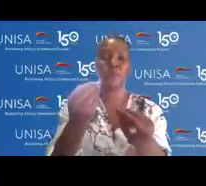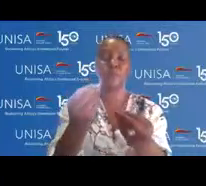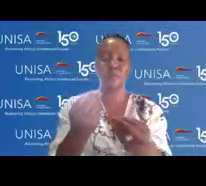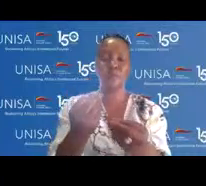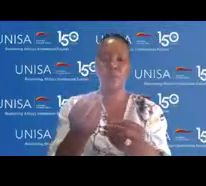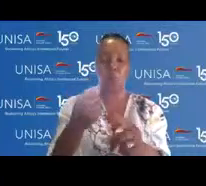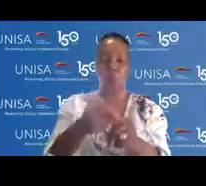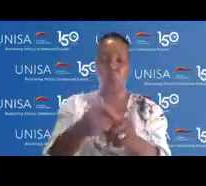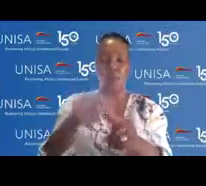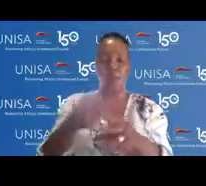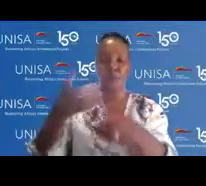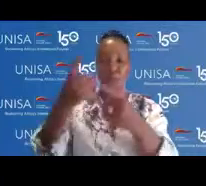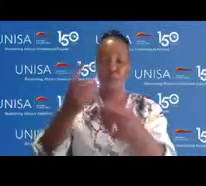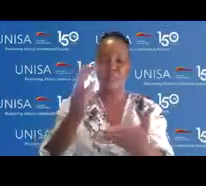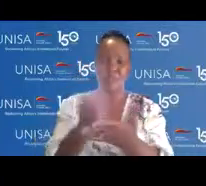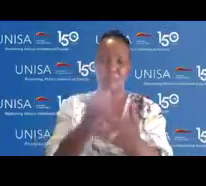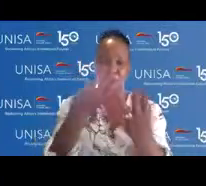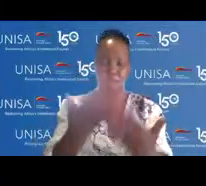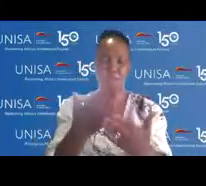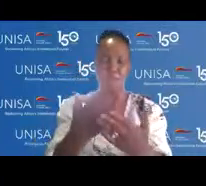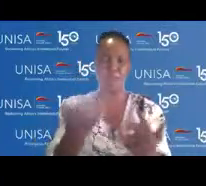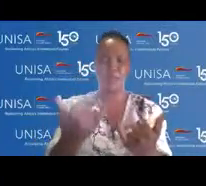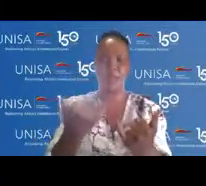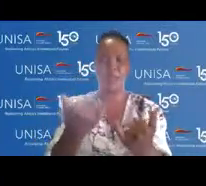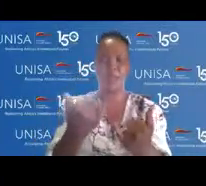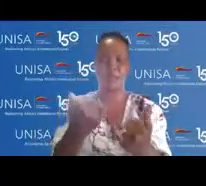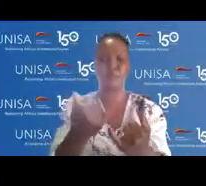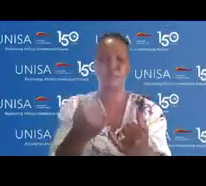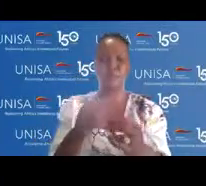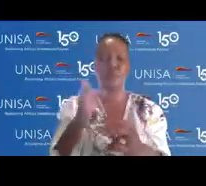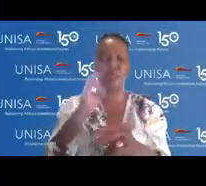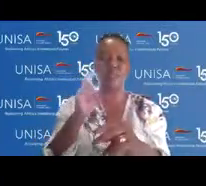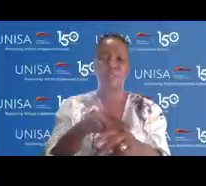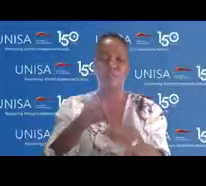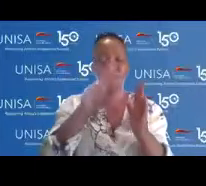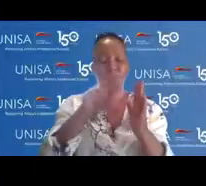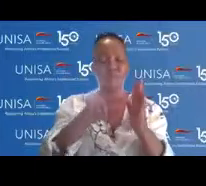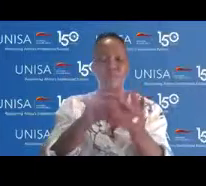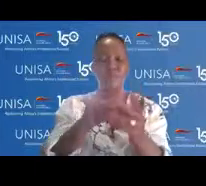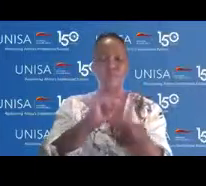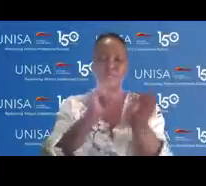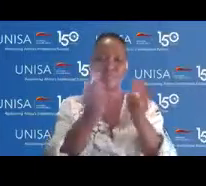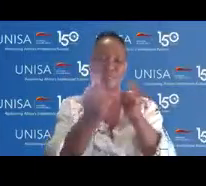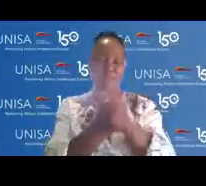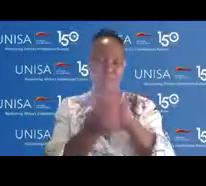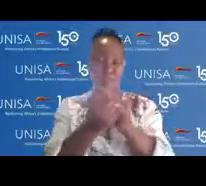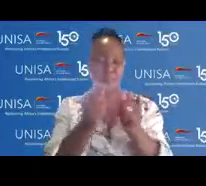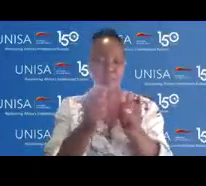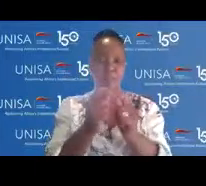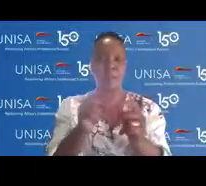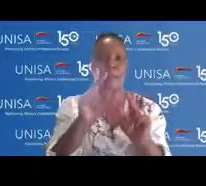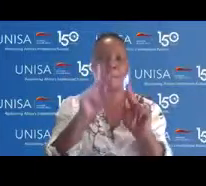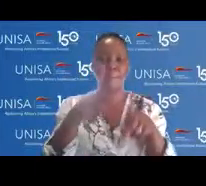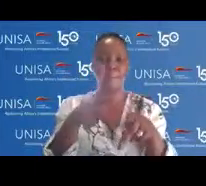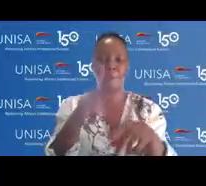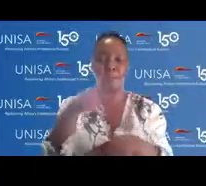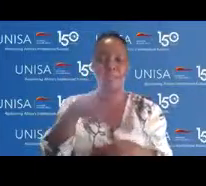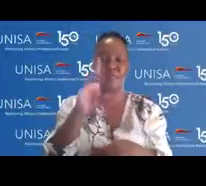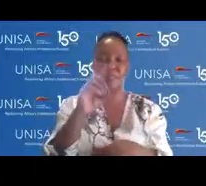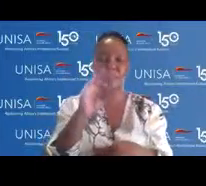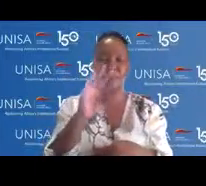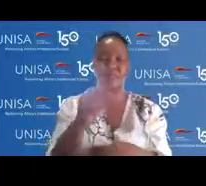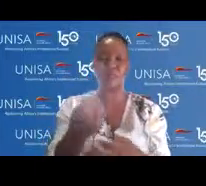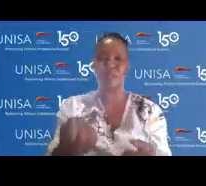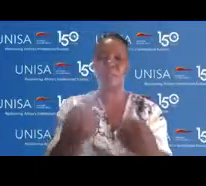we need to navigate to where it says PDF right here. So when I tap on it, it will give me a couple of options, right?